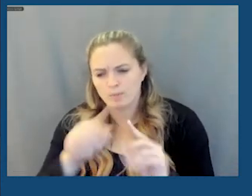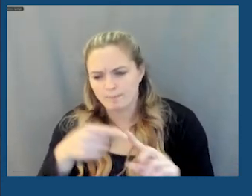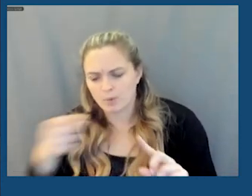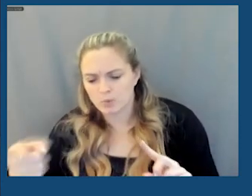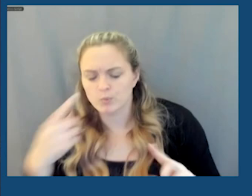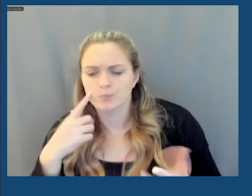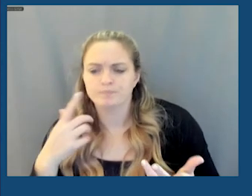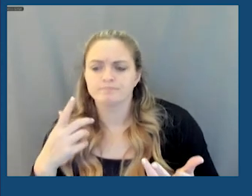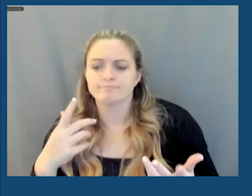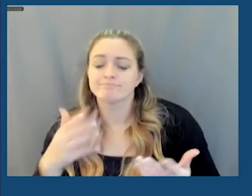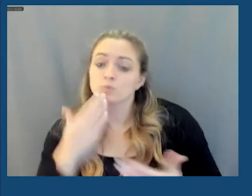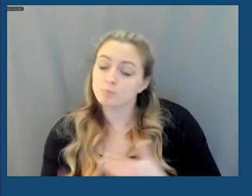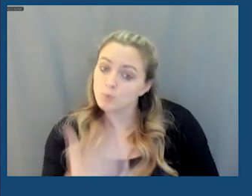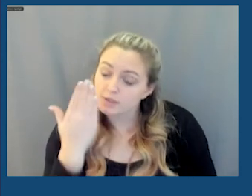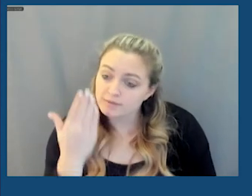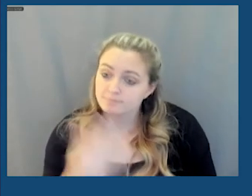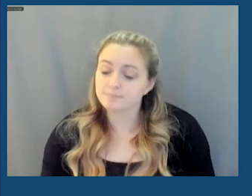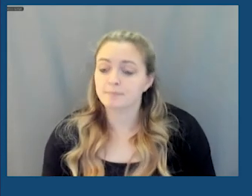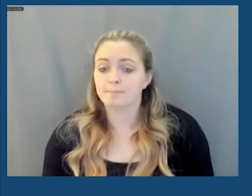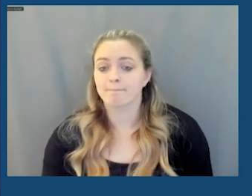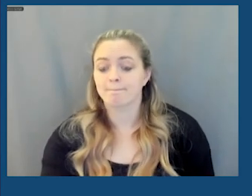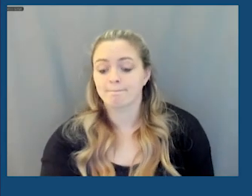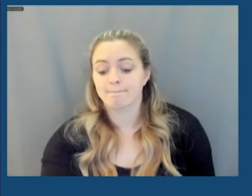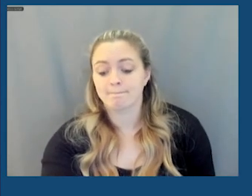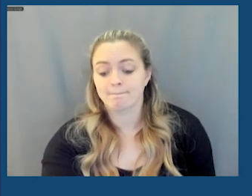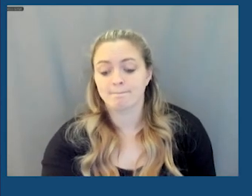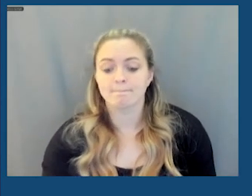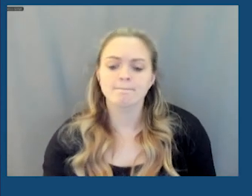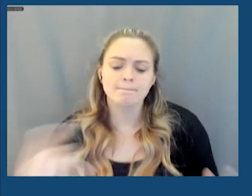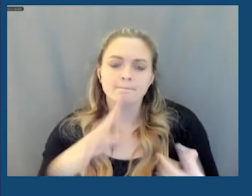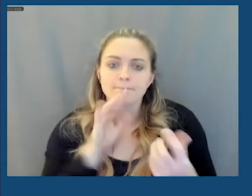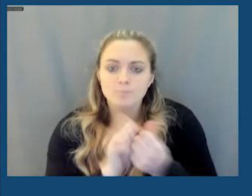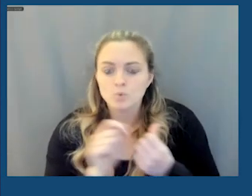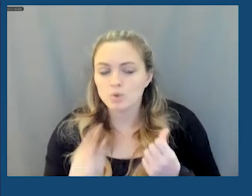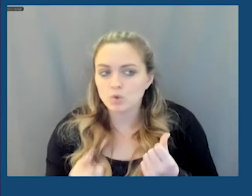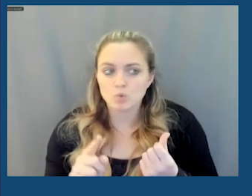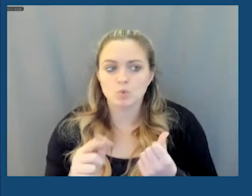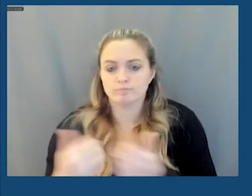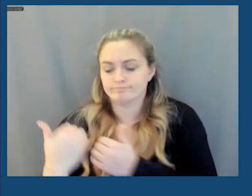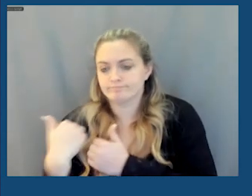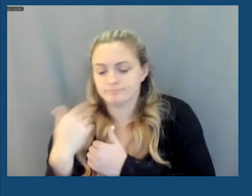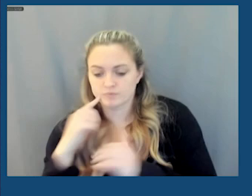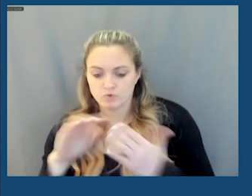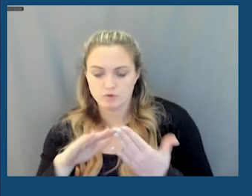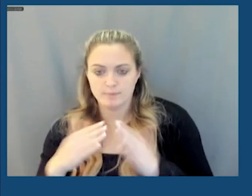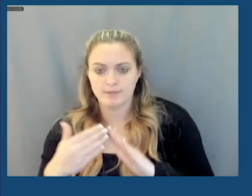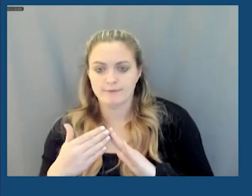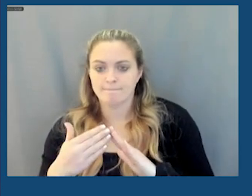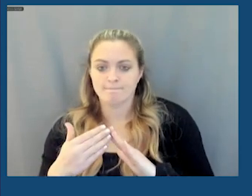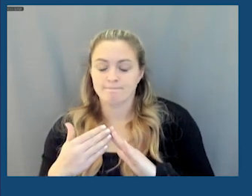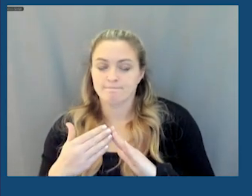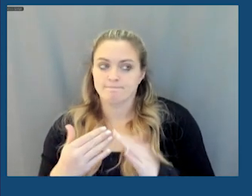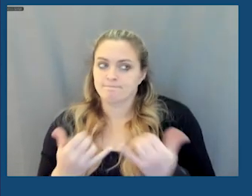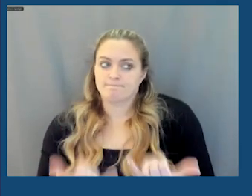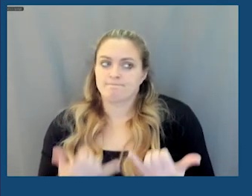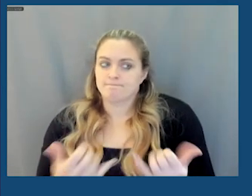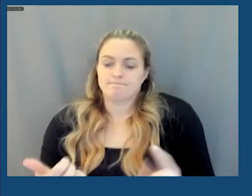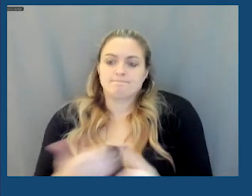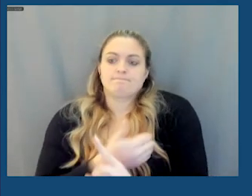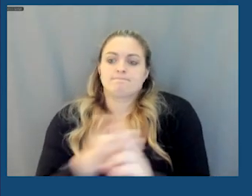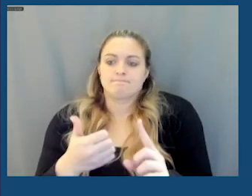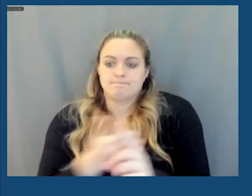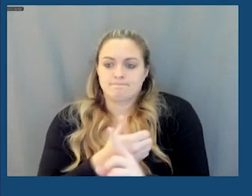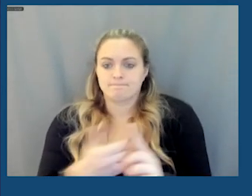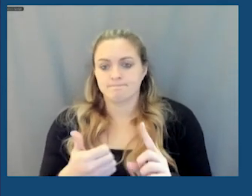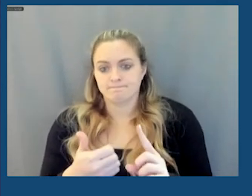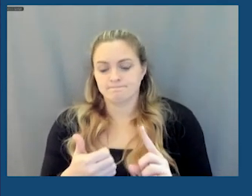everyone. I come to speak to you on behalf of a community that is under attack. I can speak to you